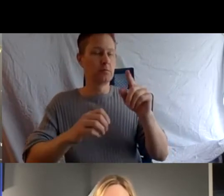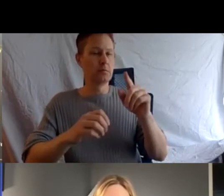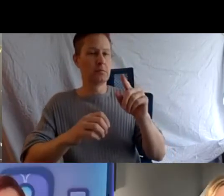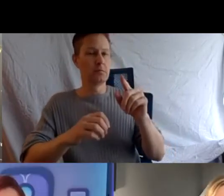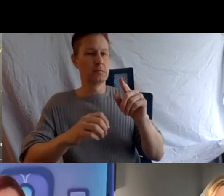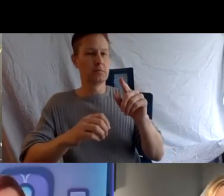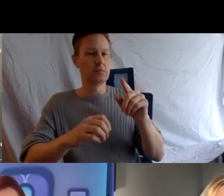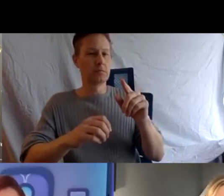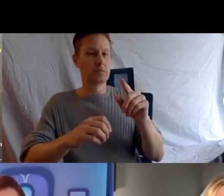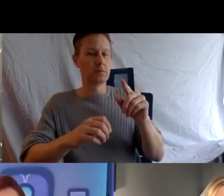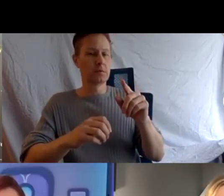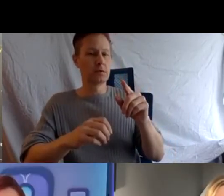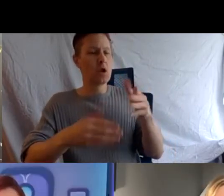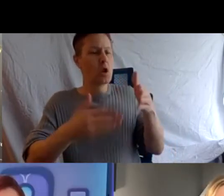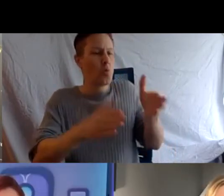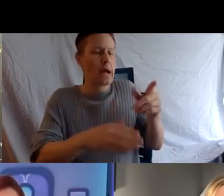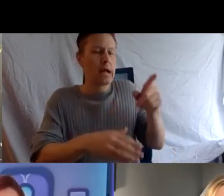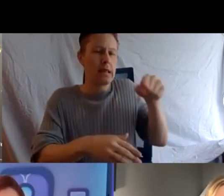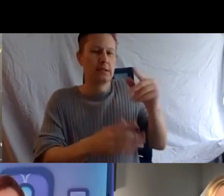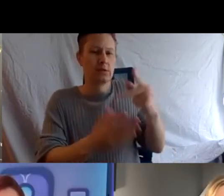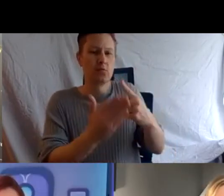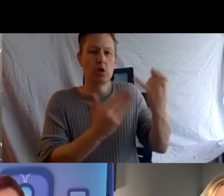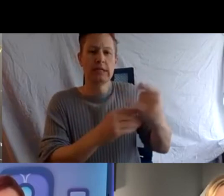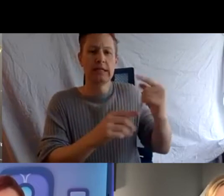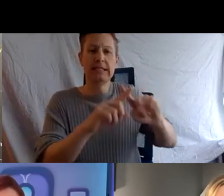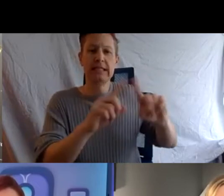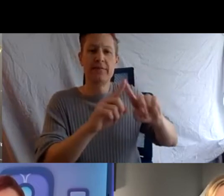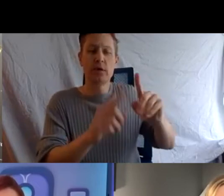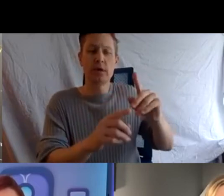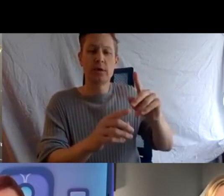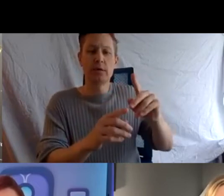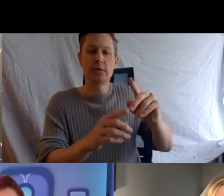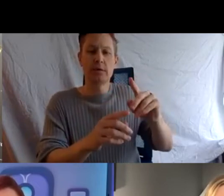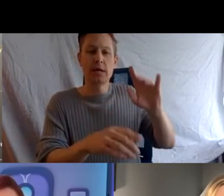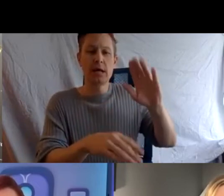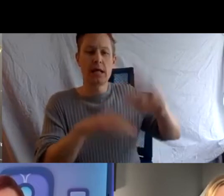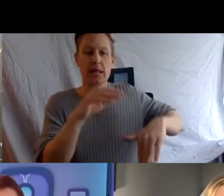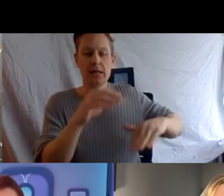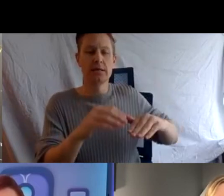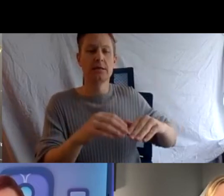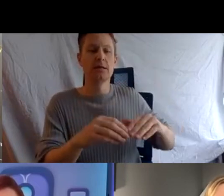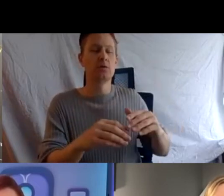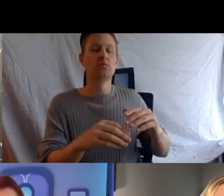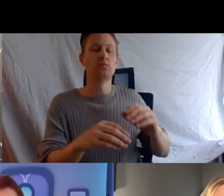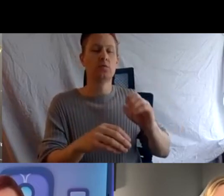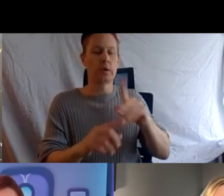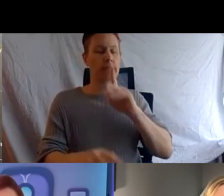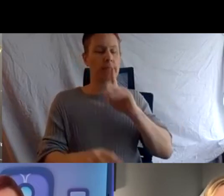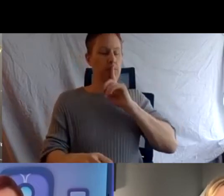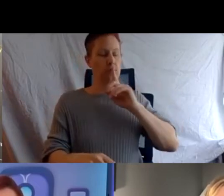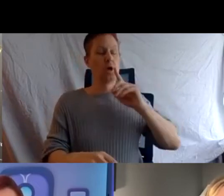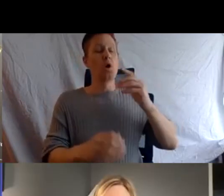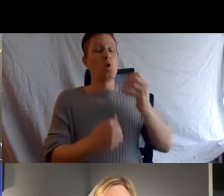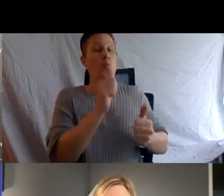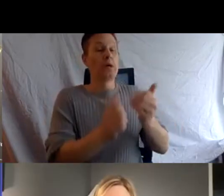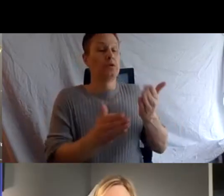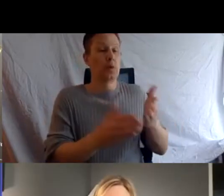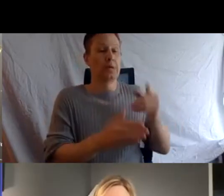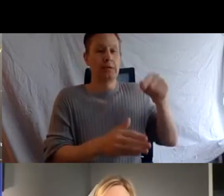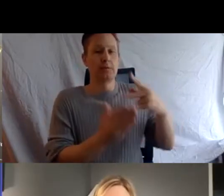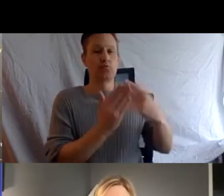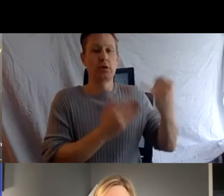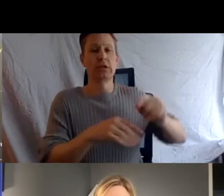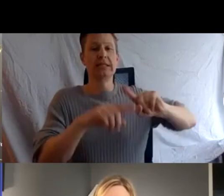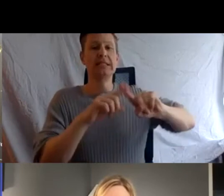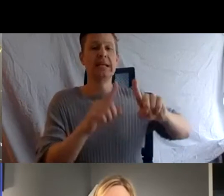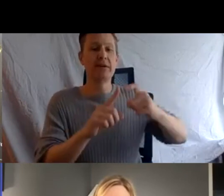this project was different than others you've consulted on? Oh, in what ways was this project different than projects you